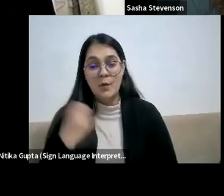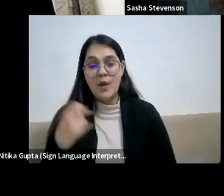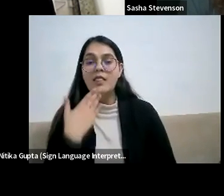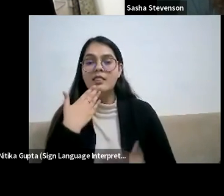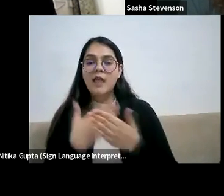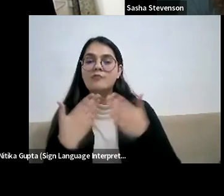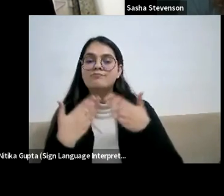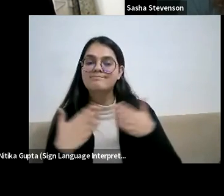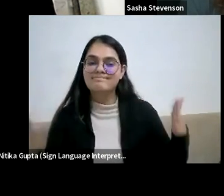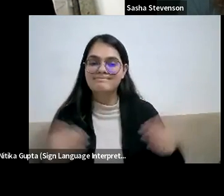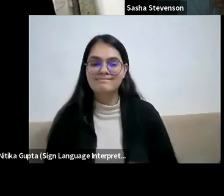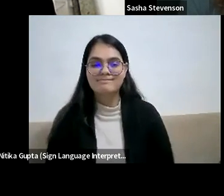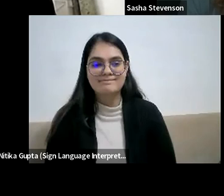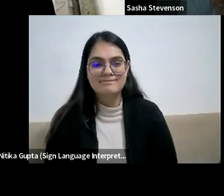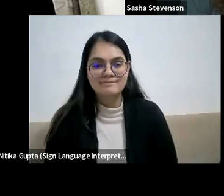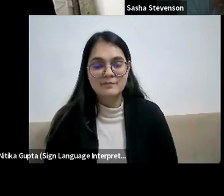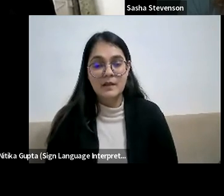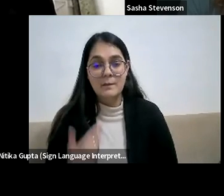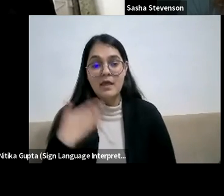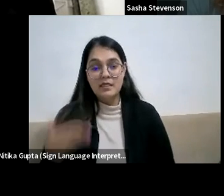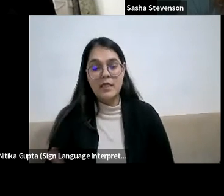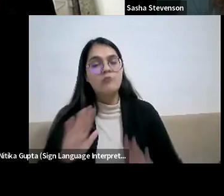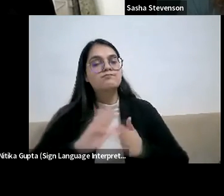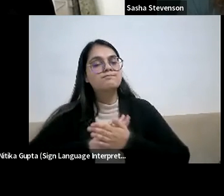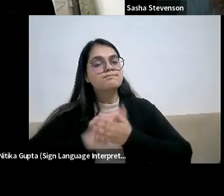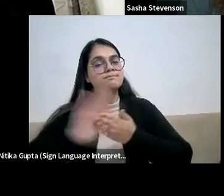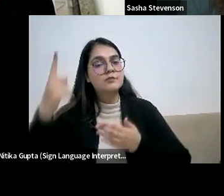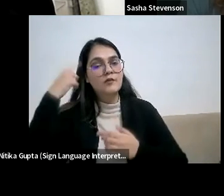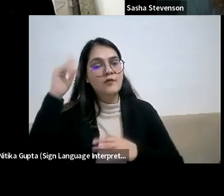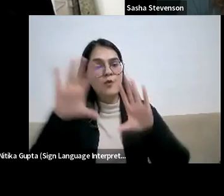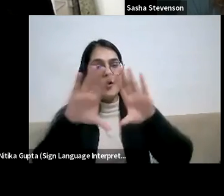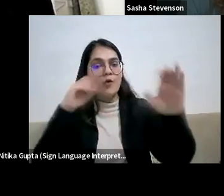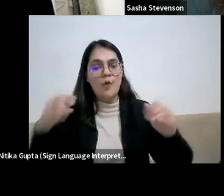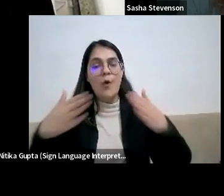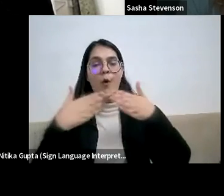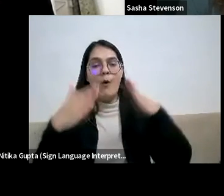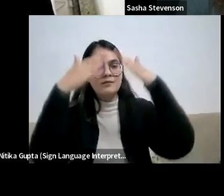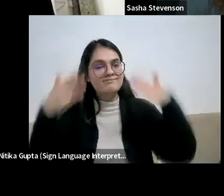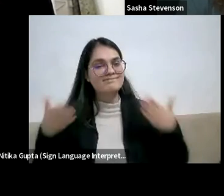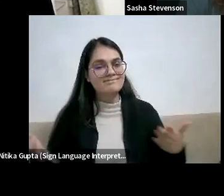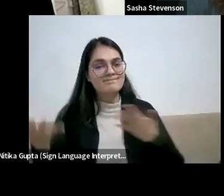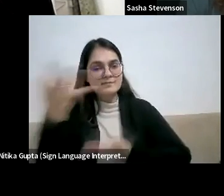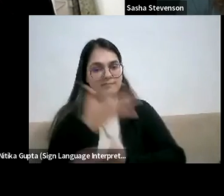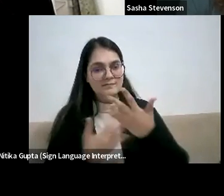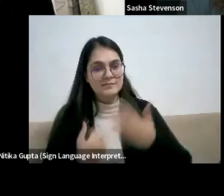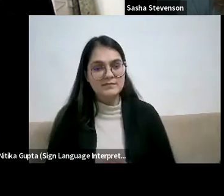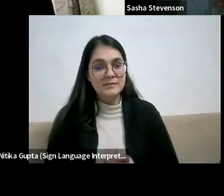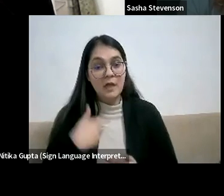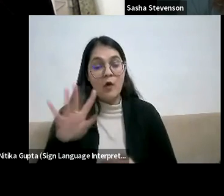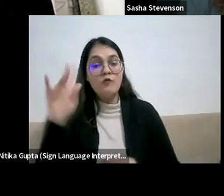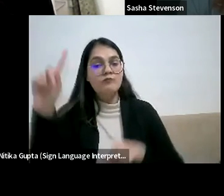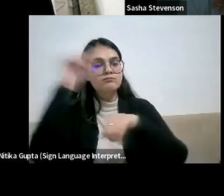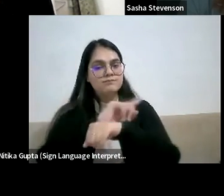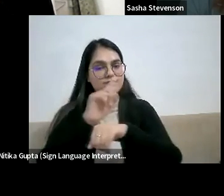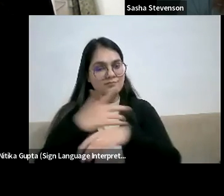much. With this, we also come to the end of our Constitution open house. We've been at it for 4